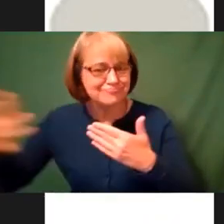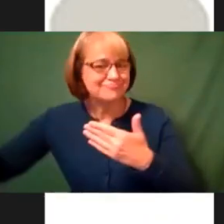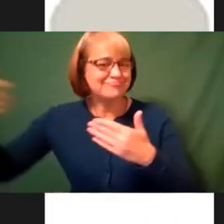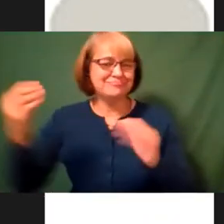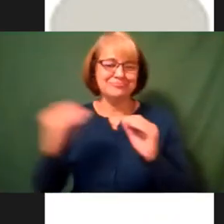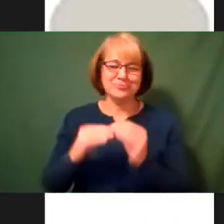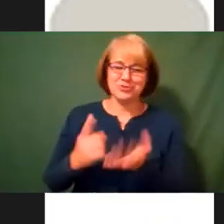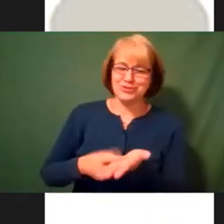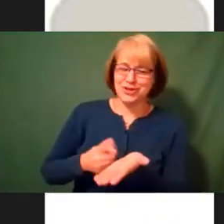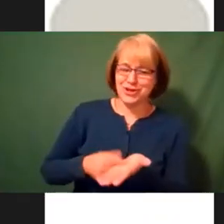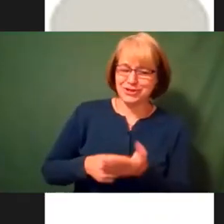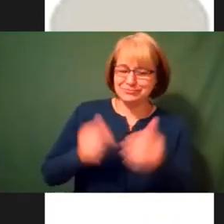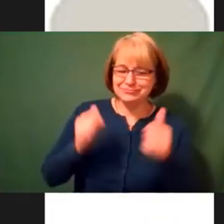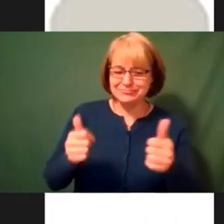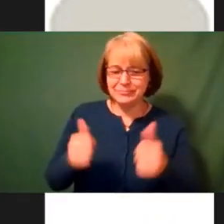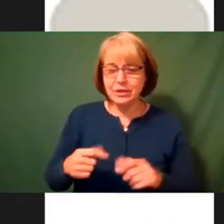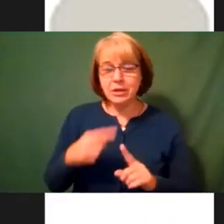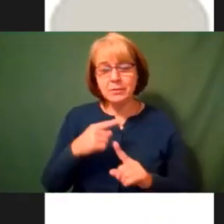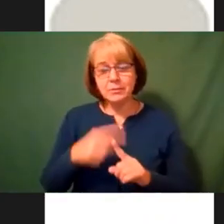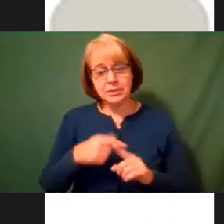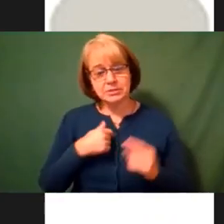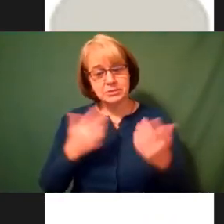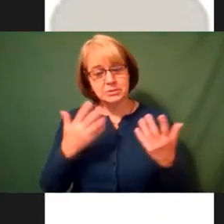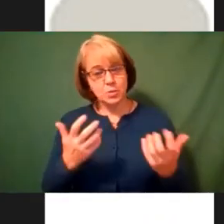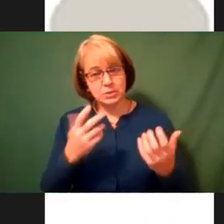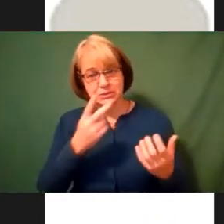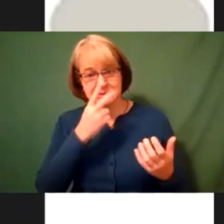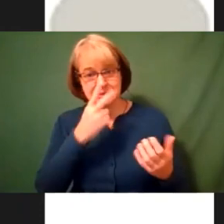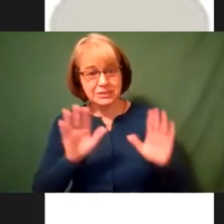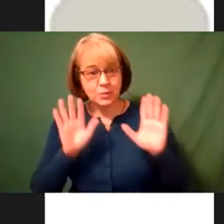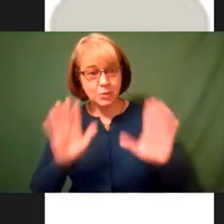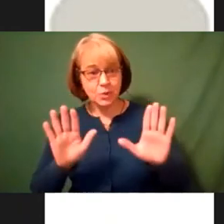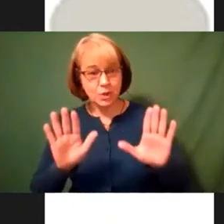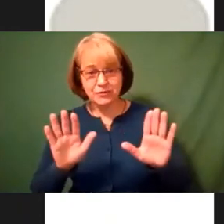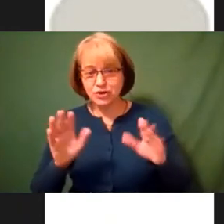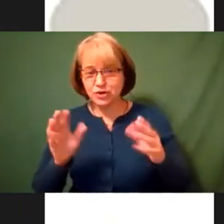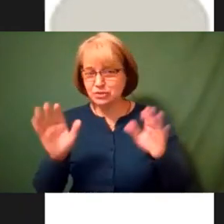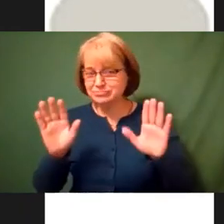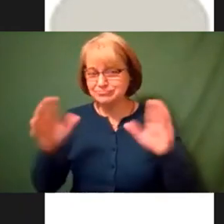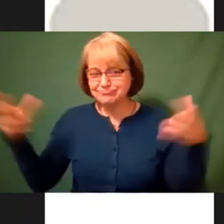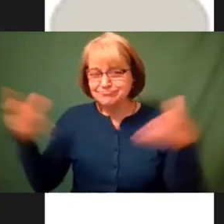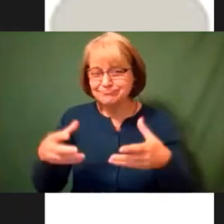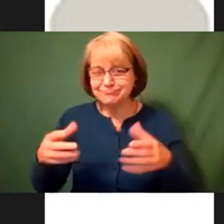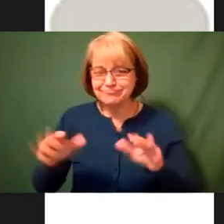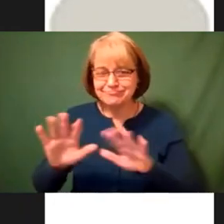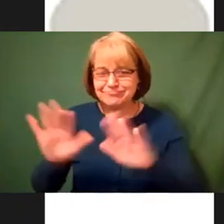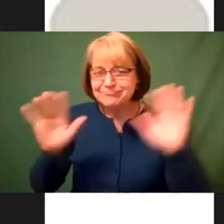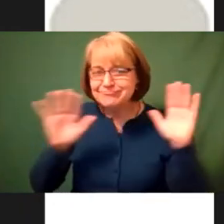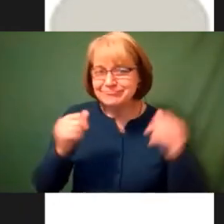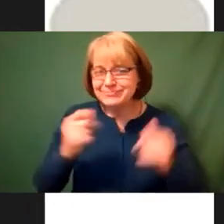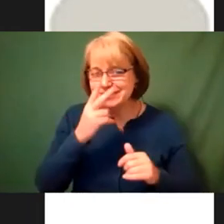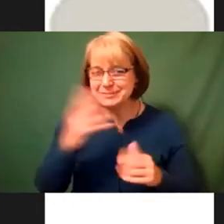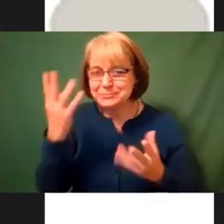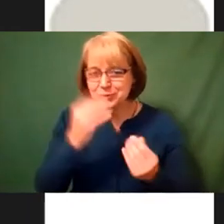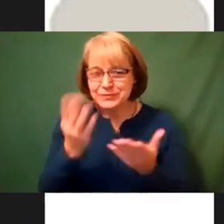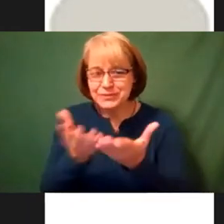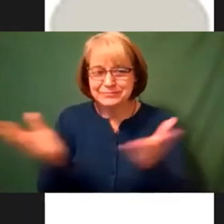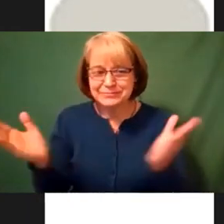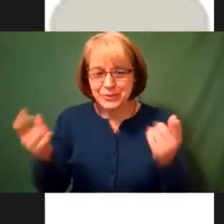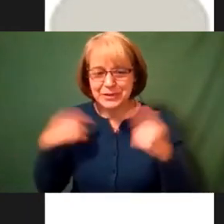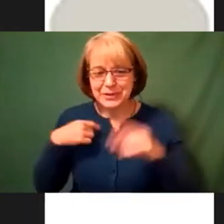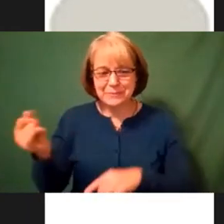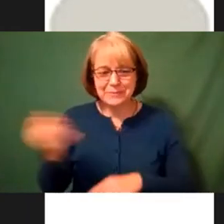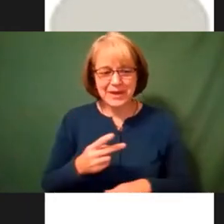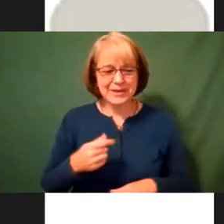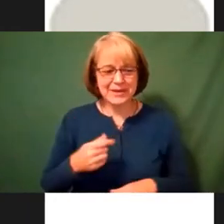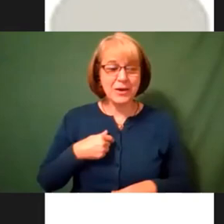fabulous. And I expect to see some more fabulousness when I come back. Like, you know, I am